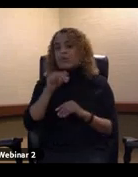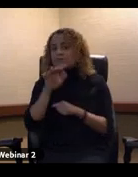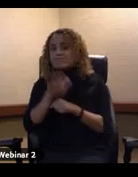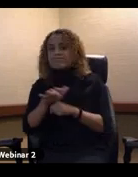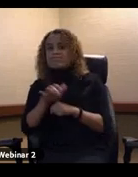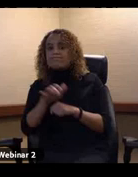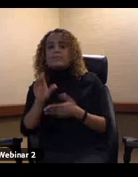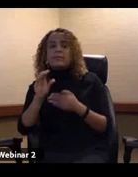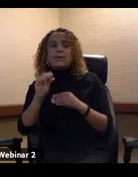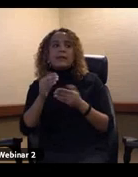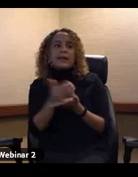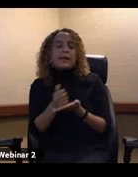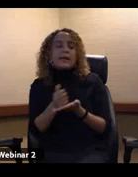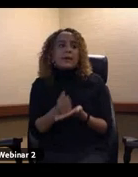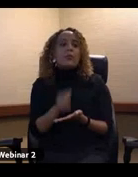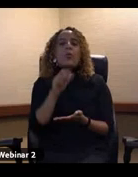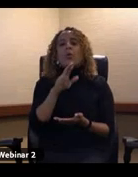and or sex of their children.